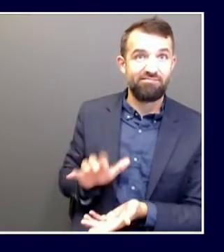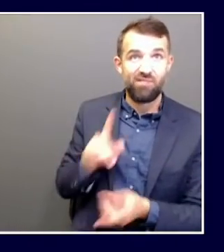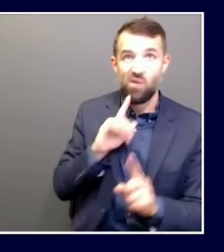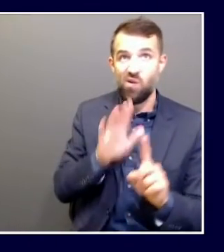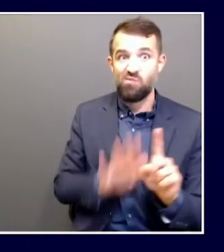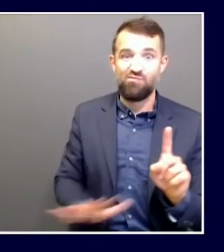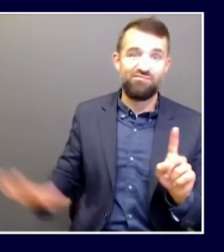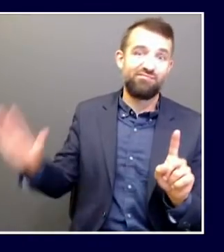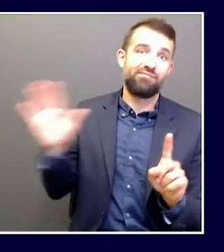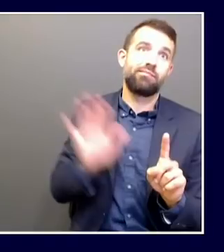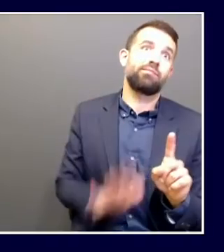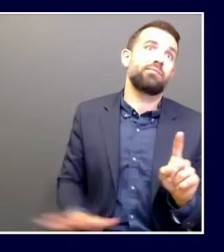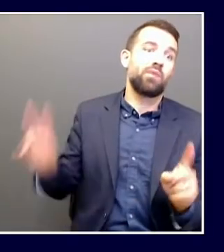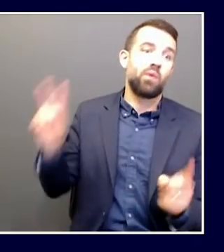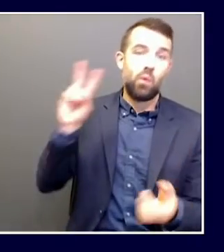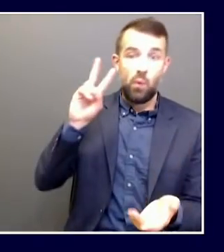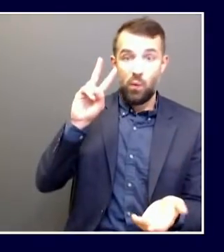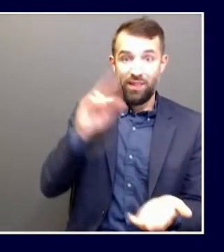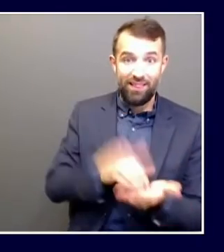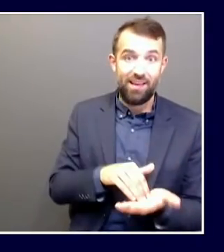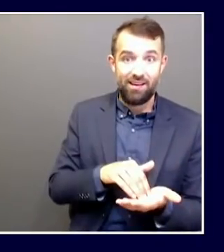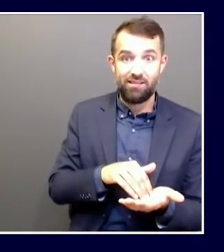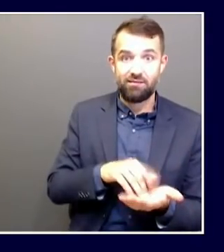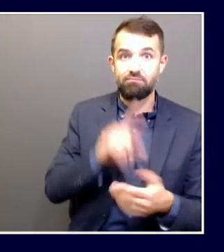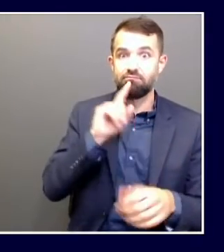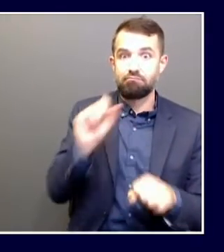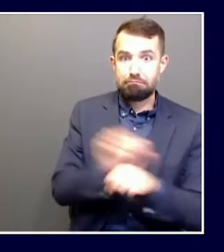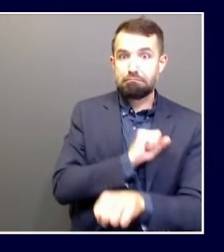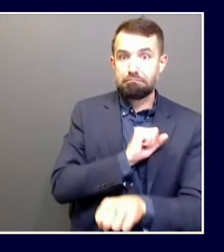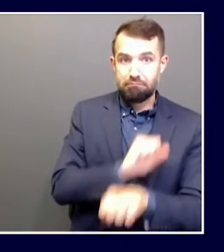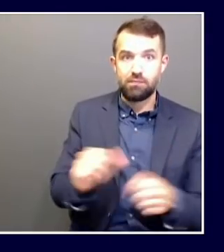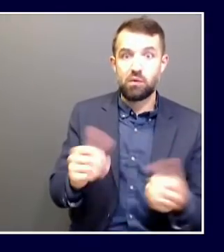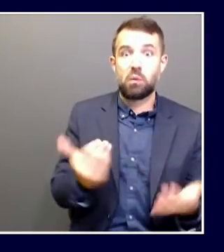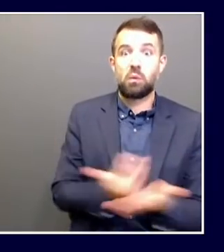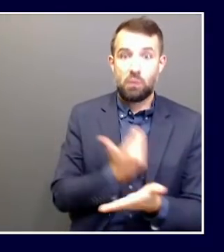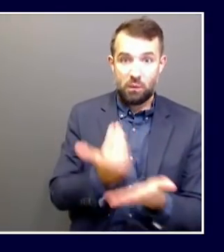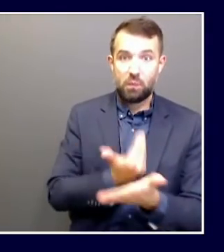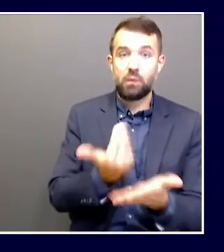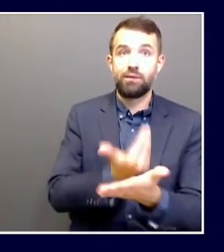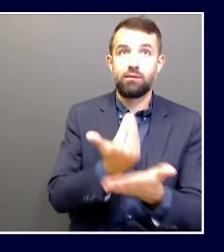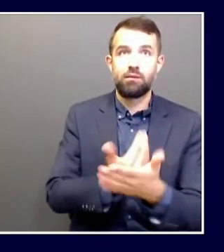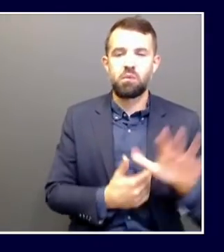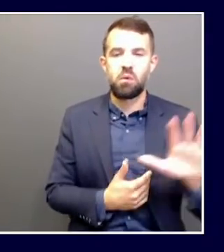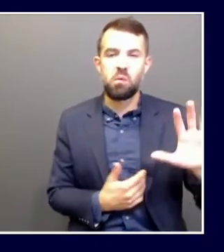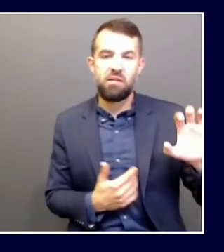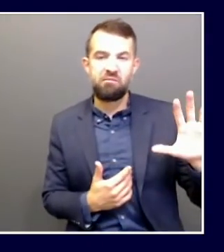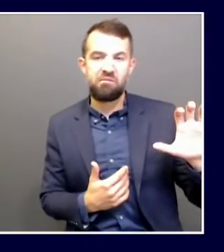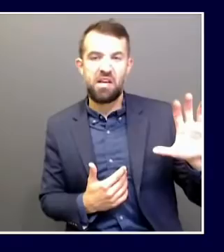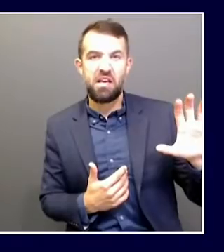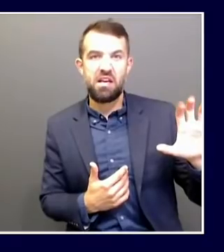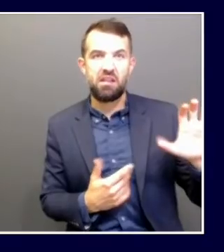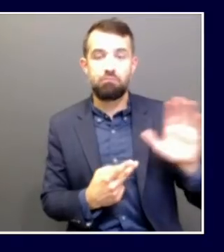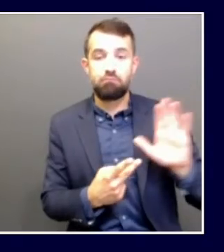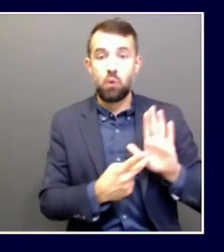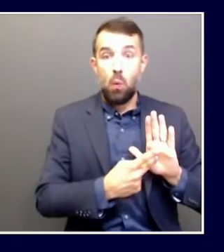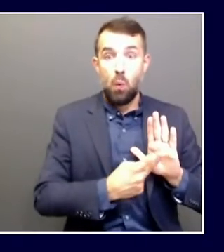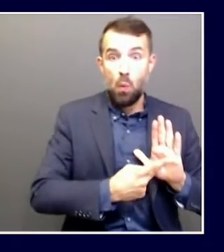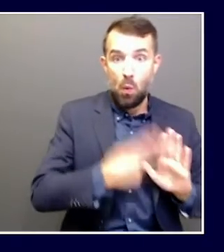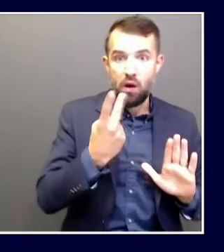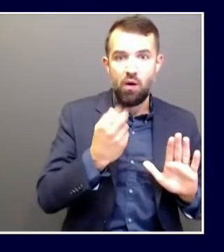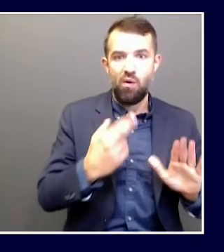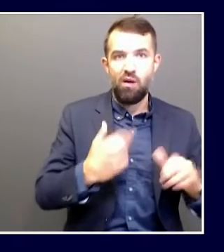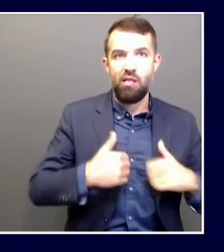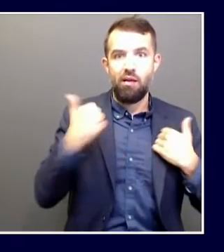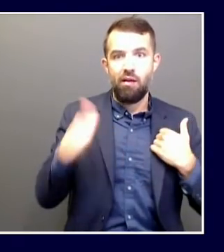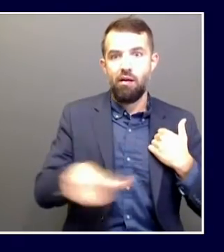2,000 of those will turn out to be really new cases. So that's kind of where we are. But when our team is sitting